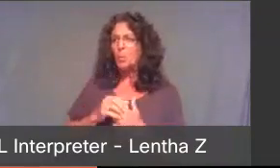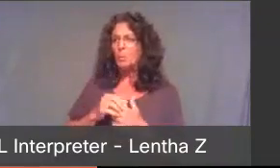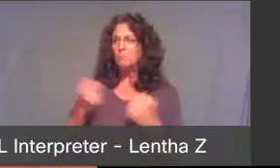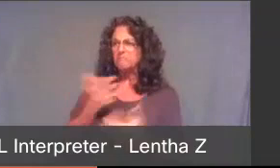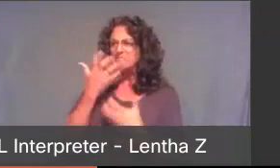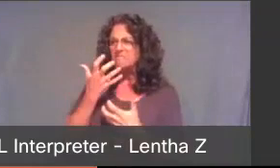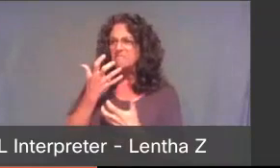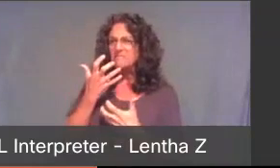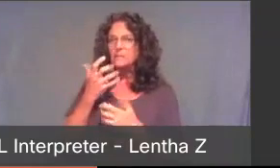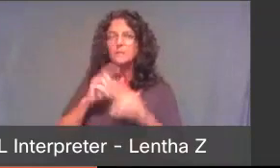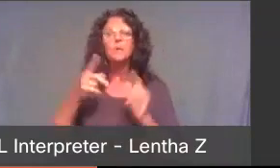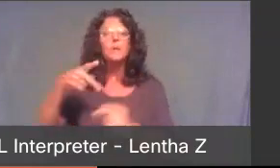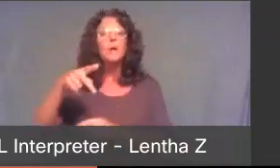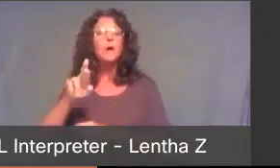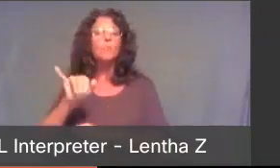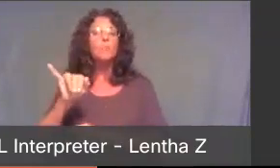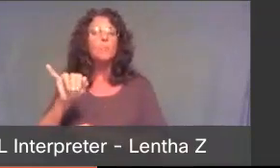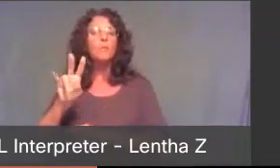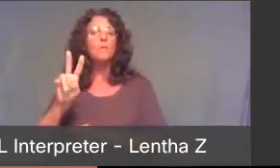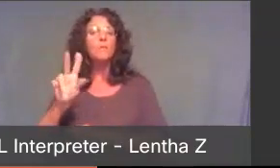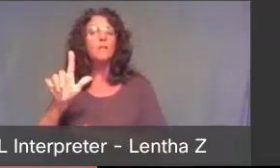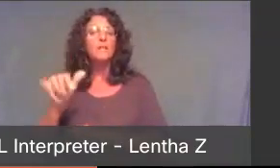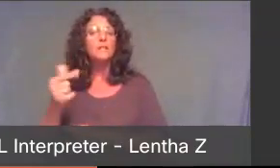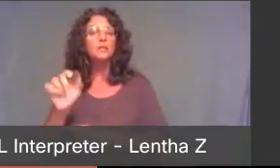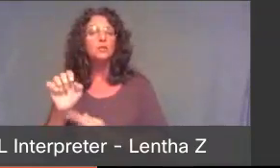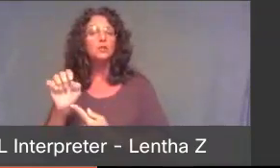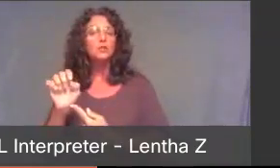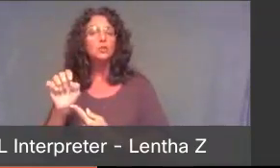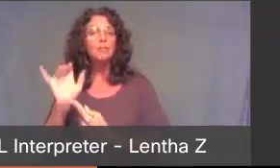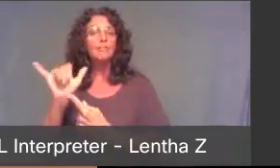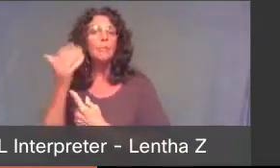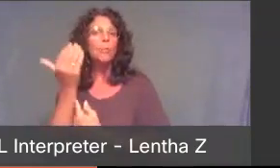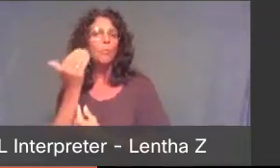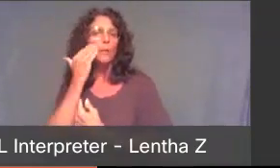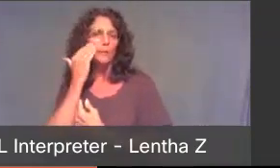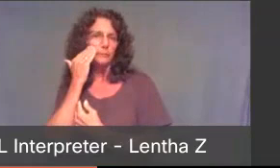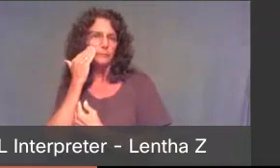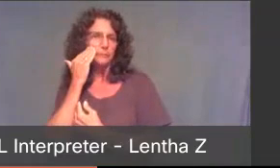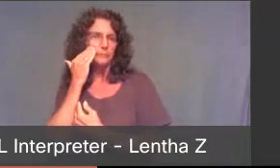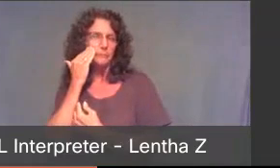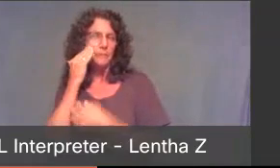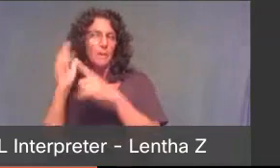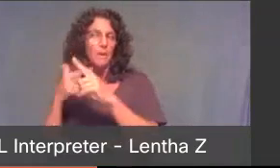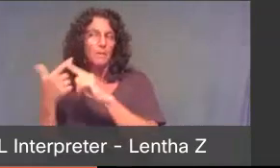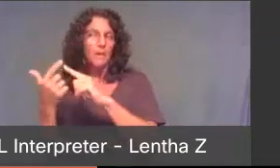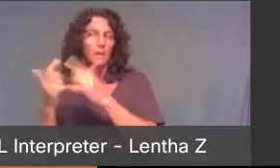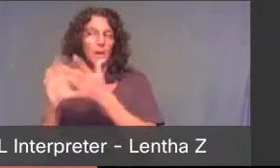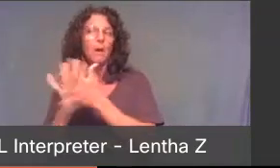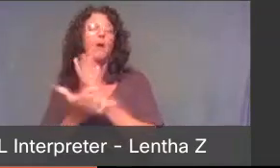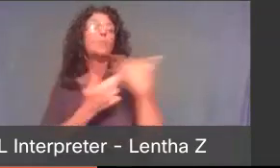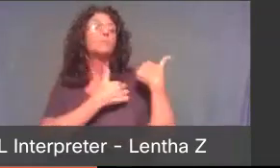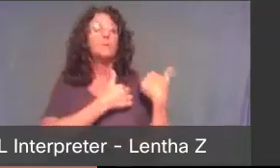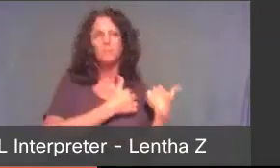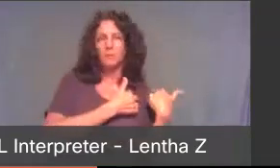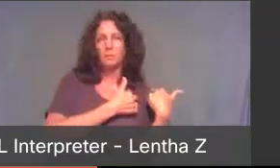really privilege is just an awareness we can have, and then a responsibility we can have, and a tool we can